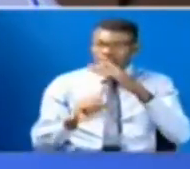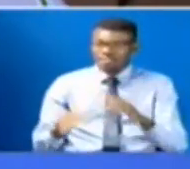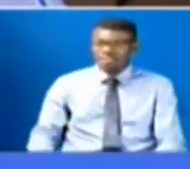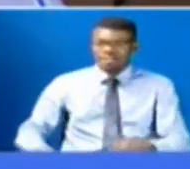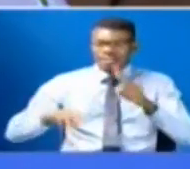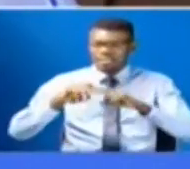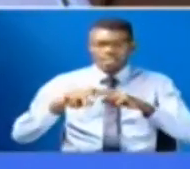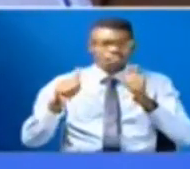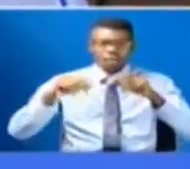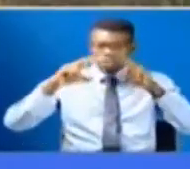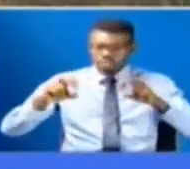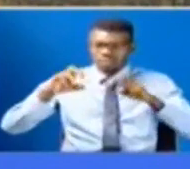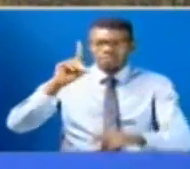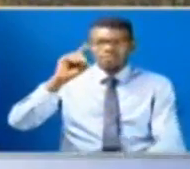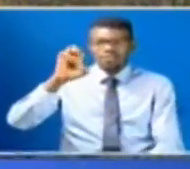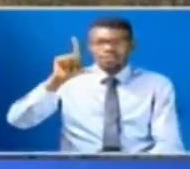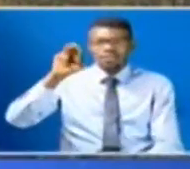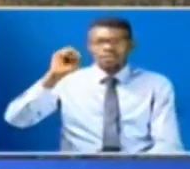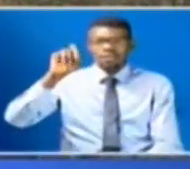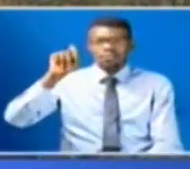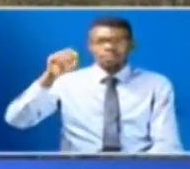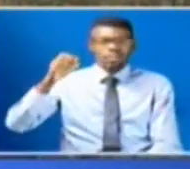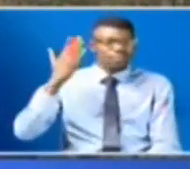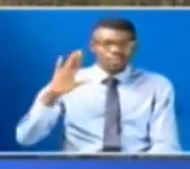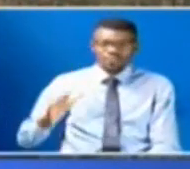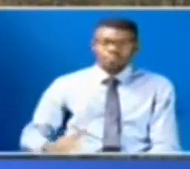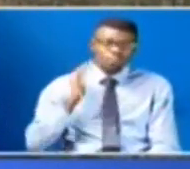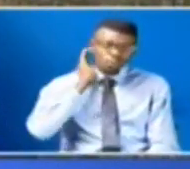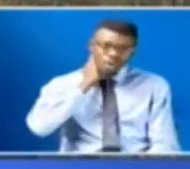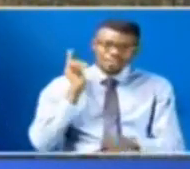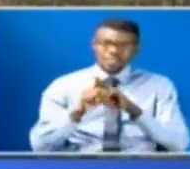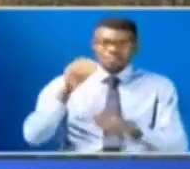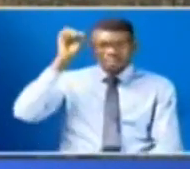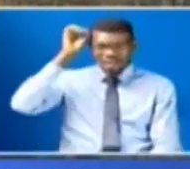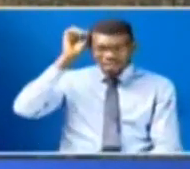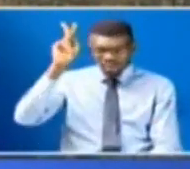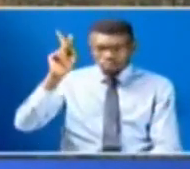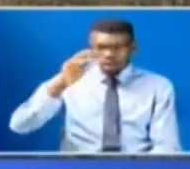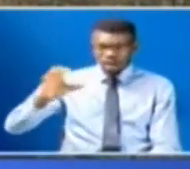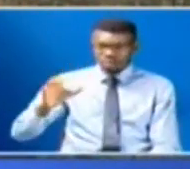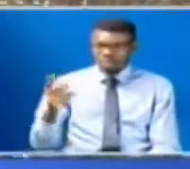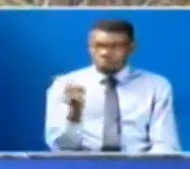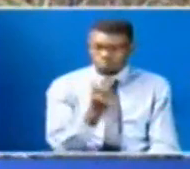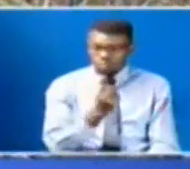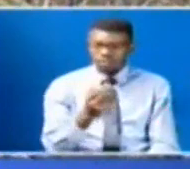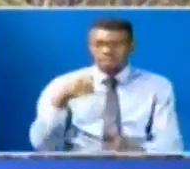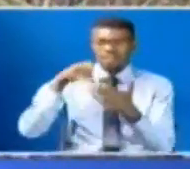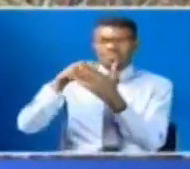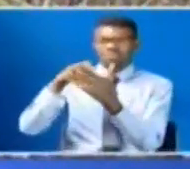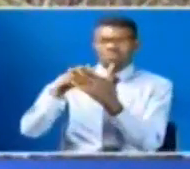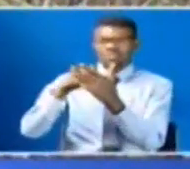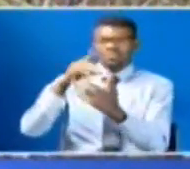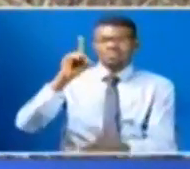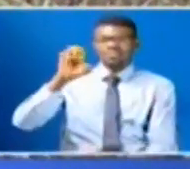They have never investigated Delmonte. Murang'a and Kiambu counties are at the center of the Delmonte land lease, and the